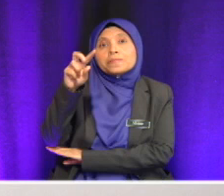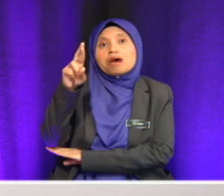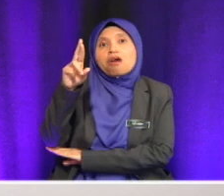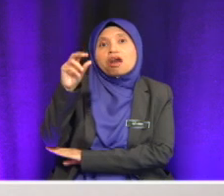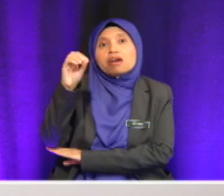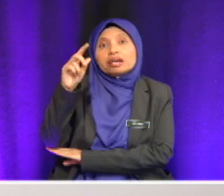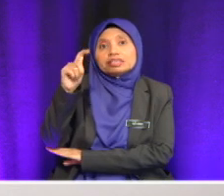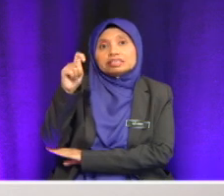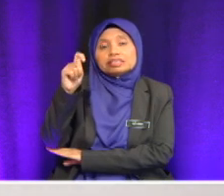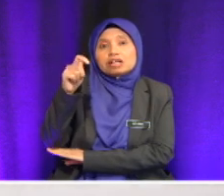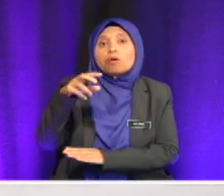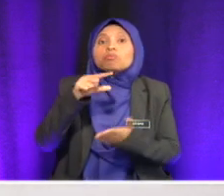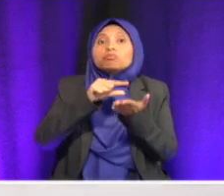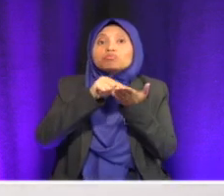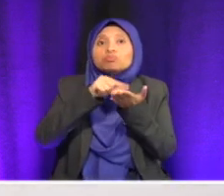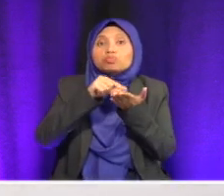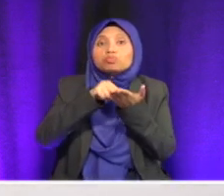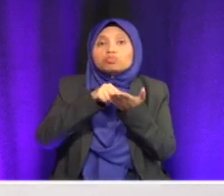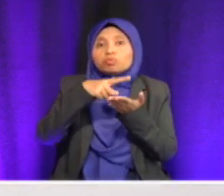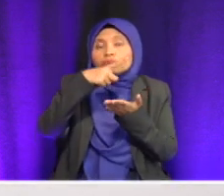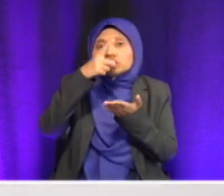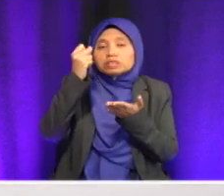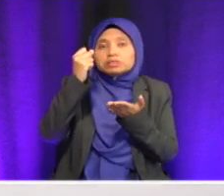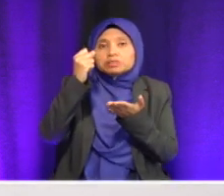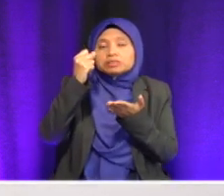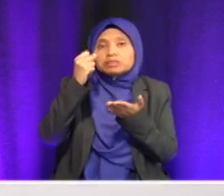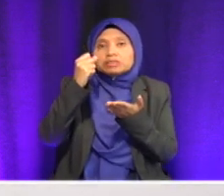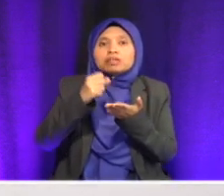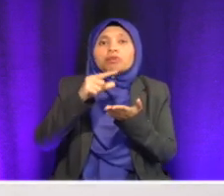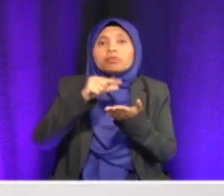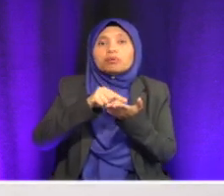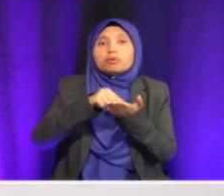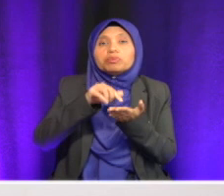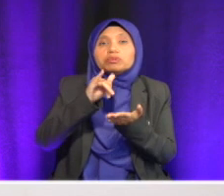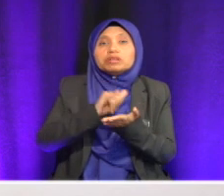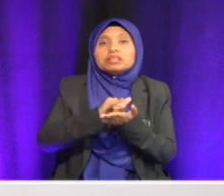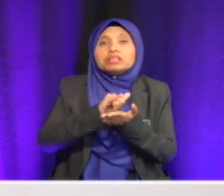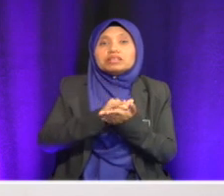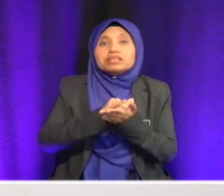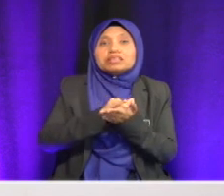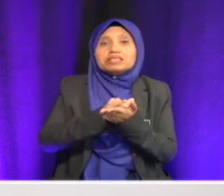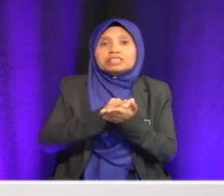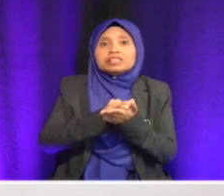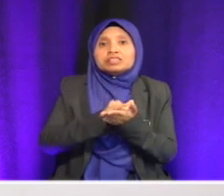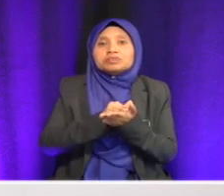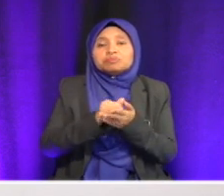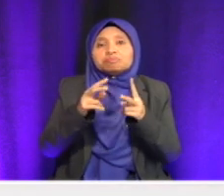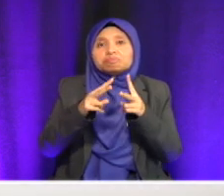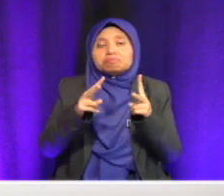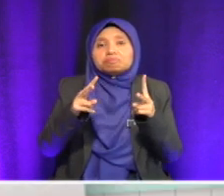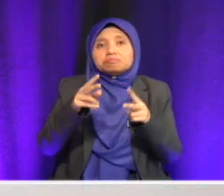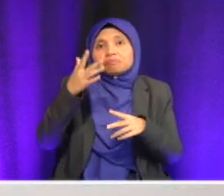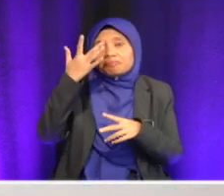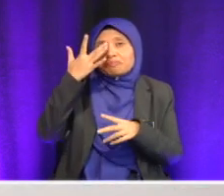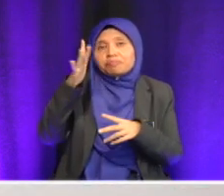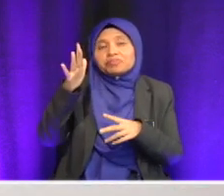do you pick a parrot? It is because parrot can imitate the human way of speaking and they can talk like human.